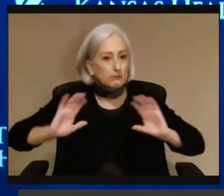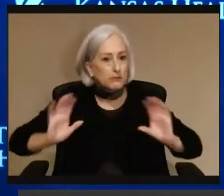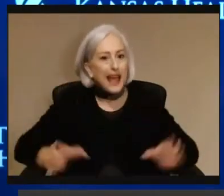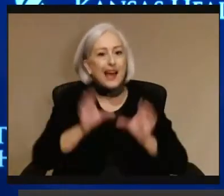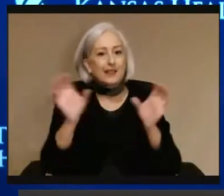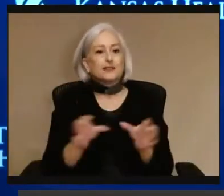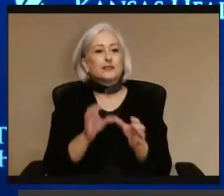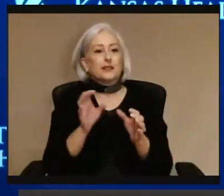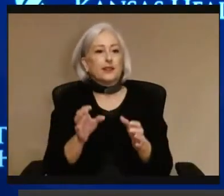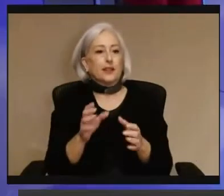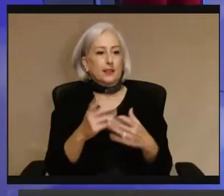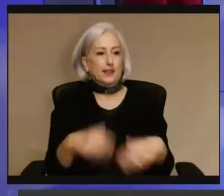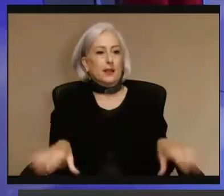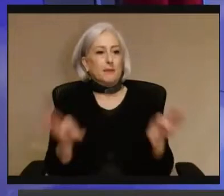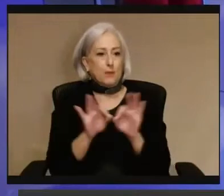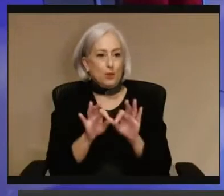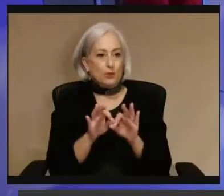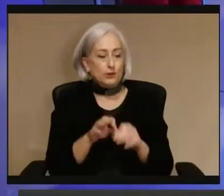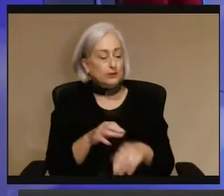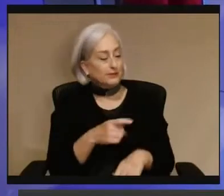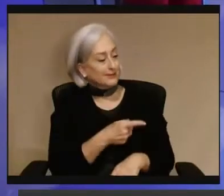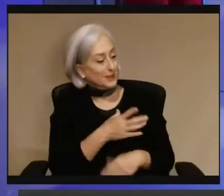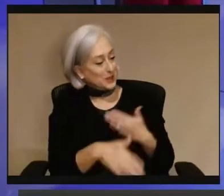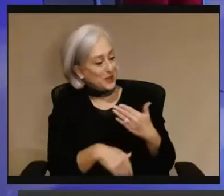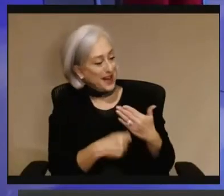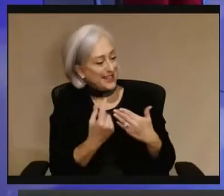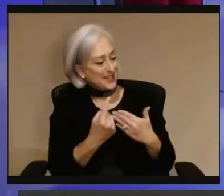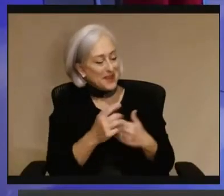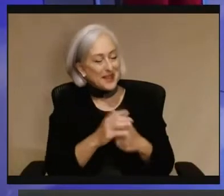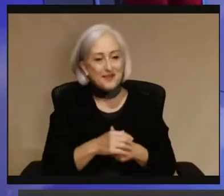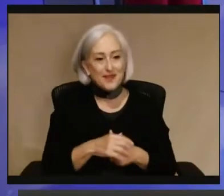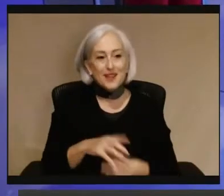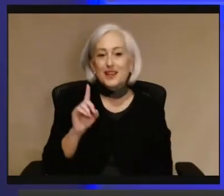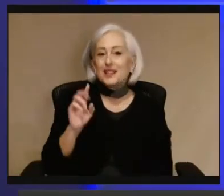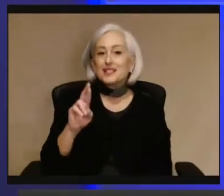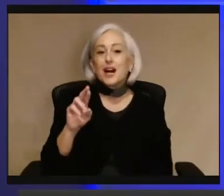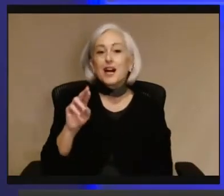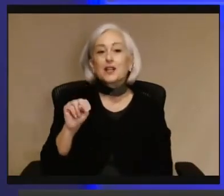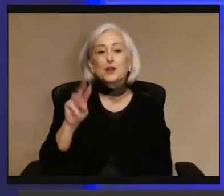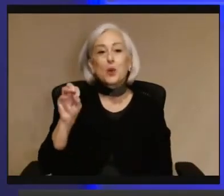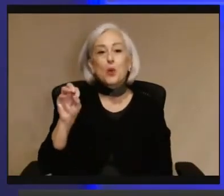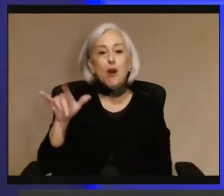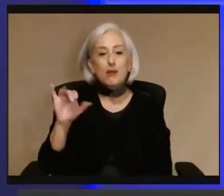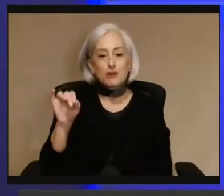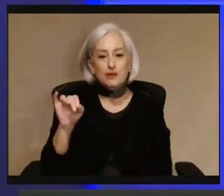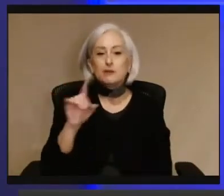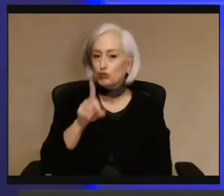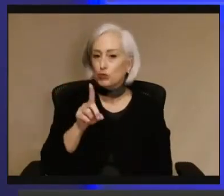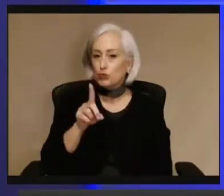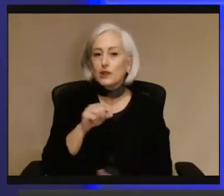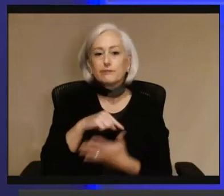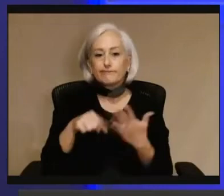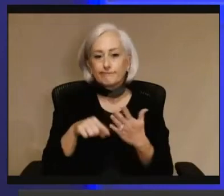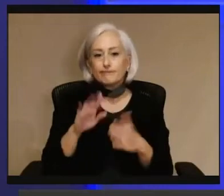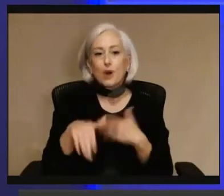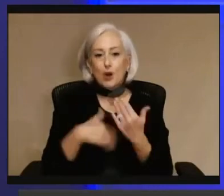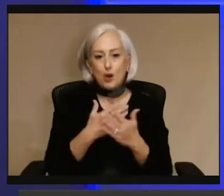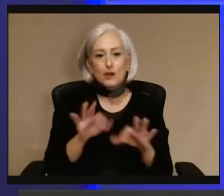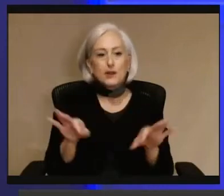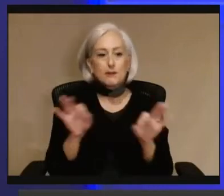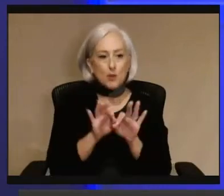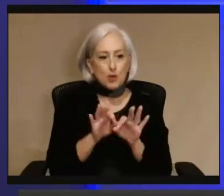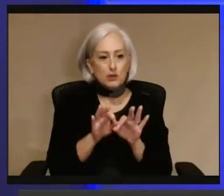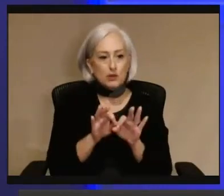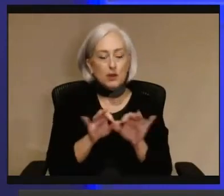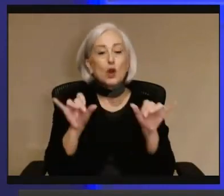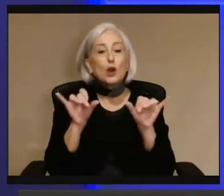Dimitri, you have anything else on that? I mean, Dr. Rolnick pretty much hit it on the head, and it's about routine, and